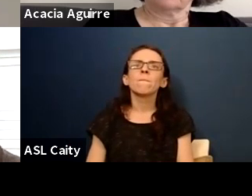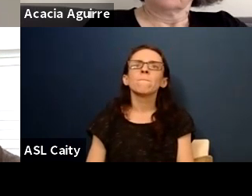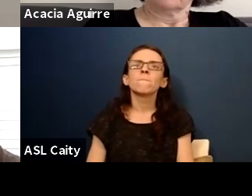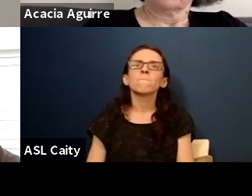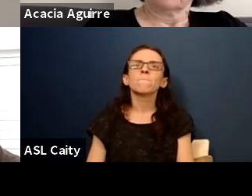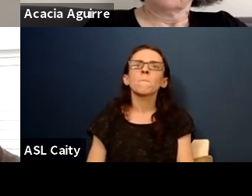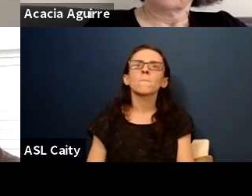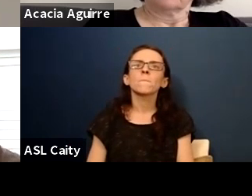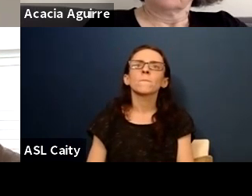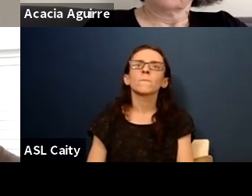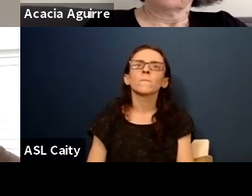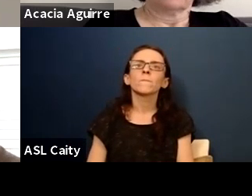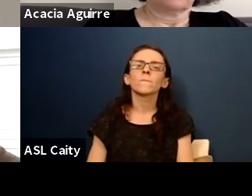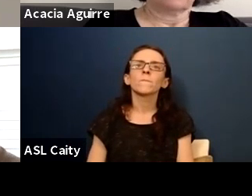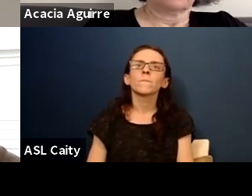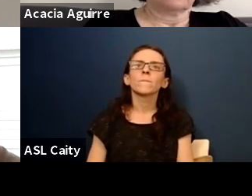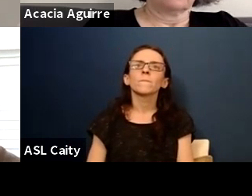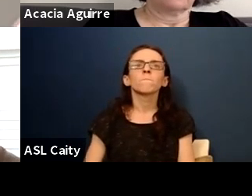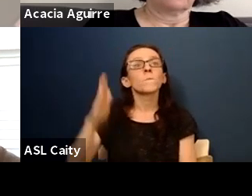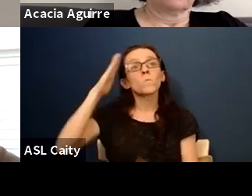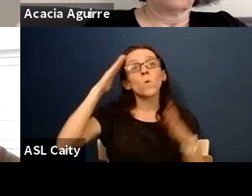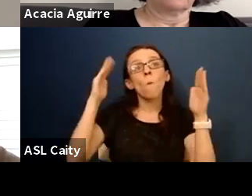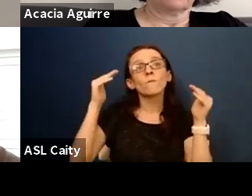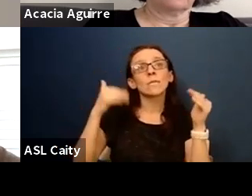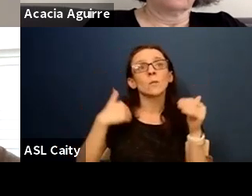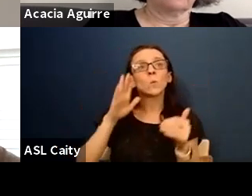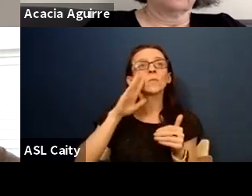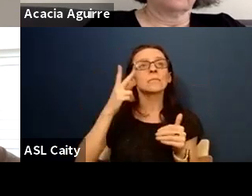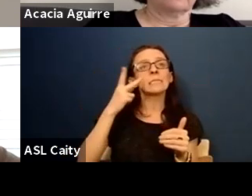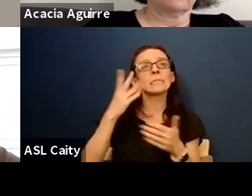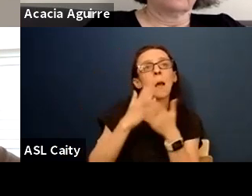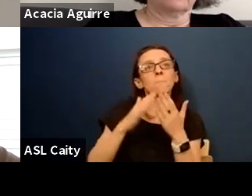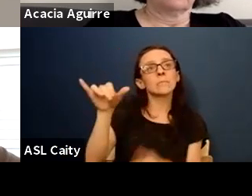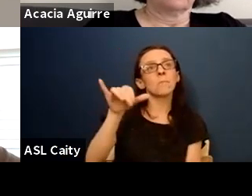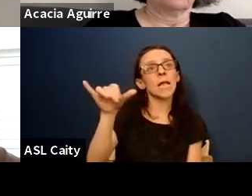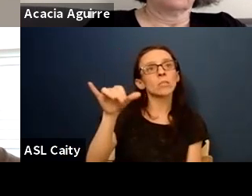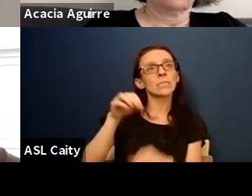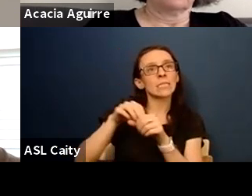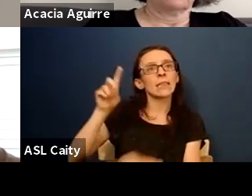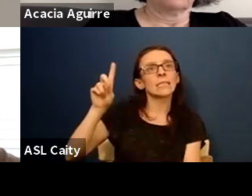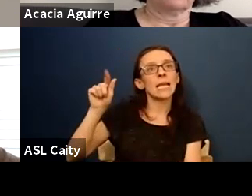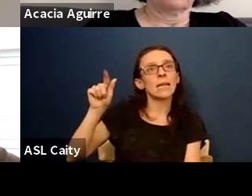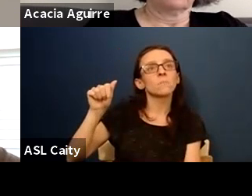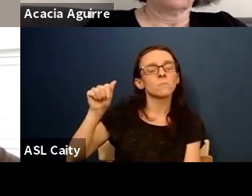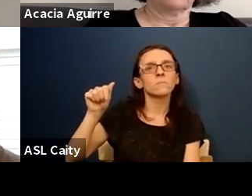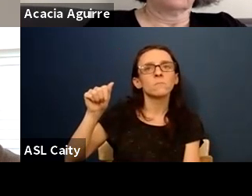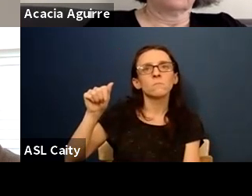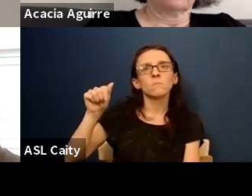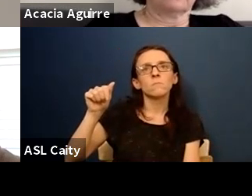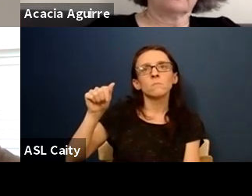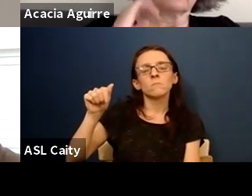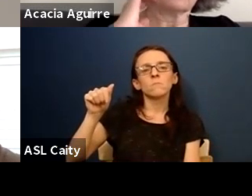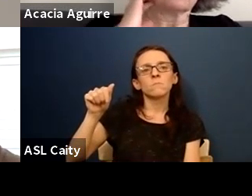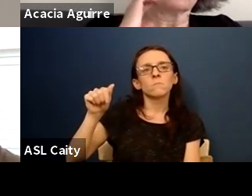Hopefully we will see similarities in the data such that, we can knock one of